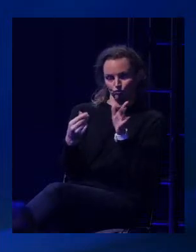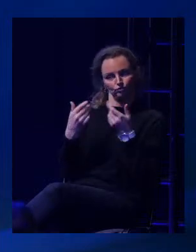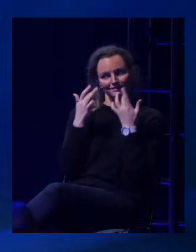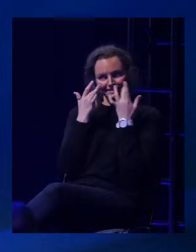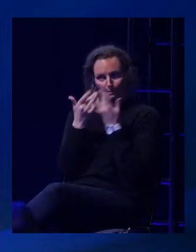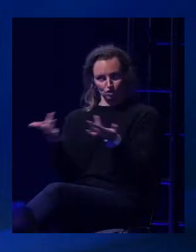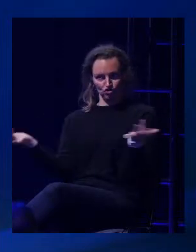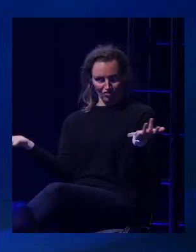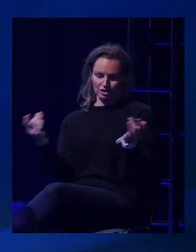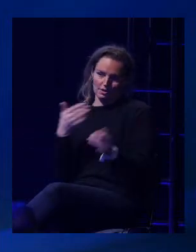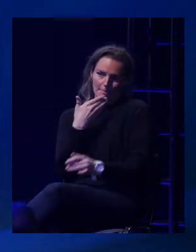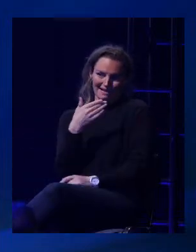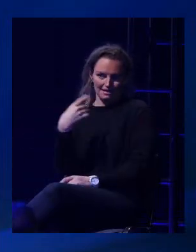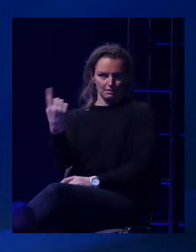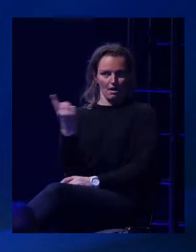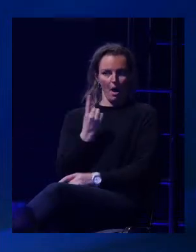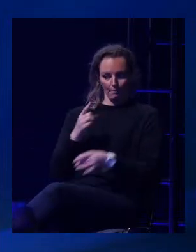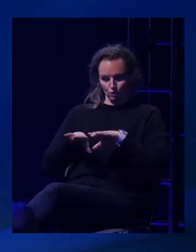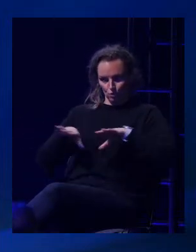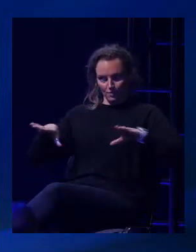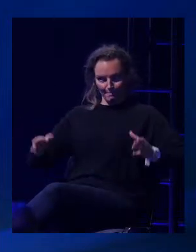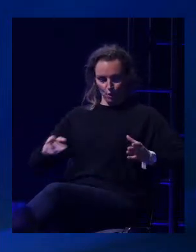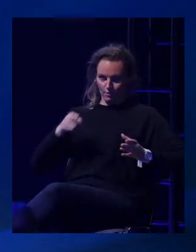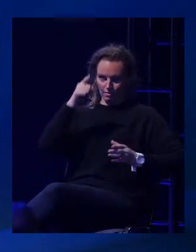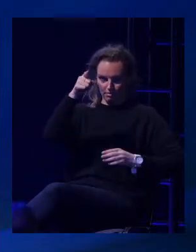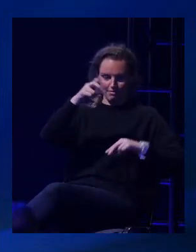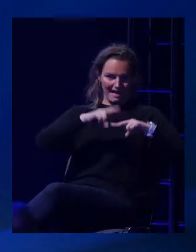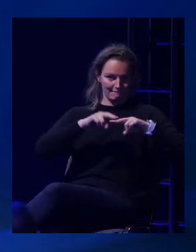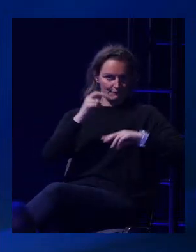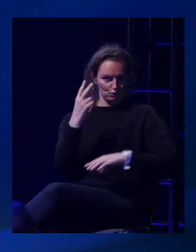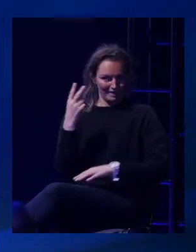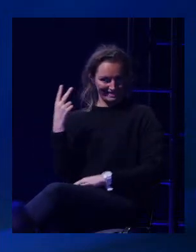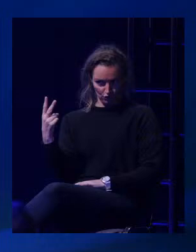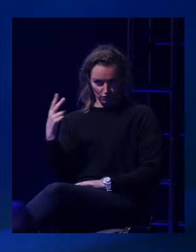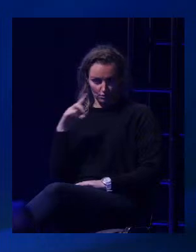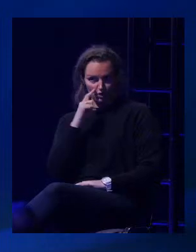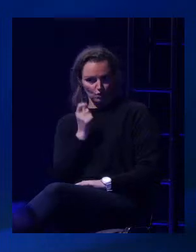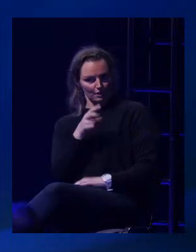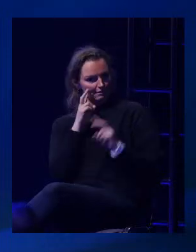to arrange for you to have a demo and to see the device in situ.